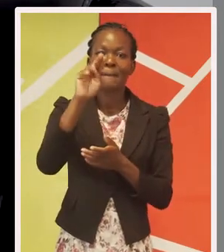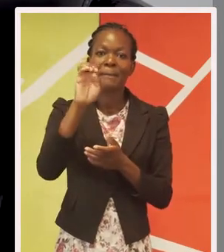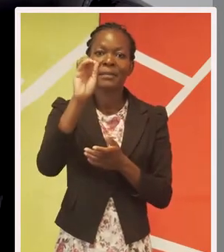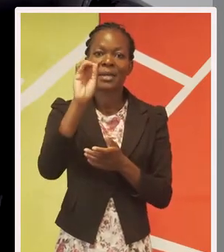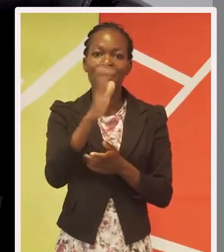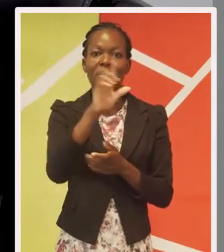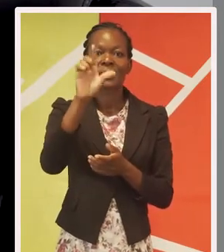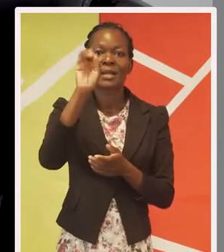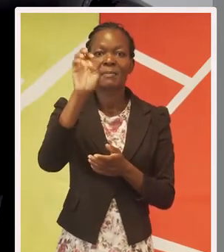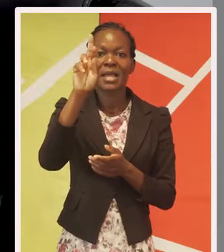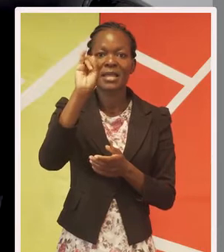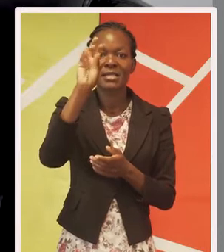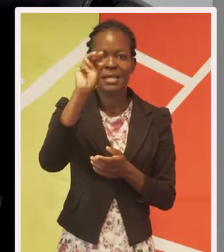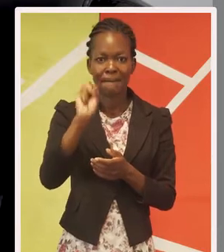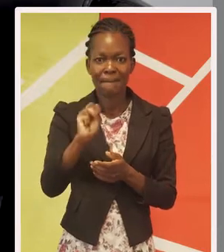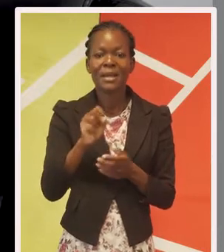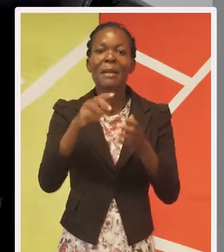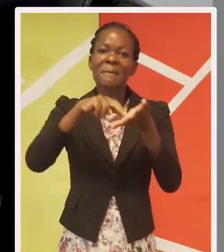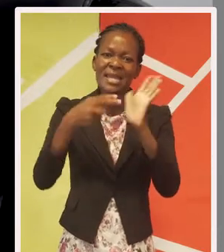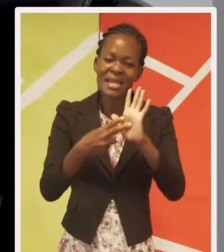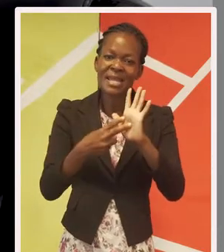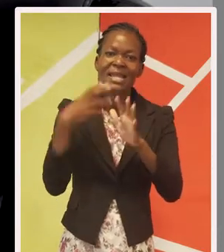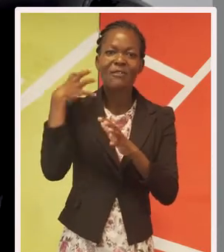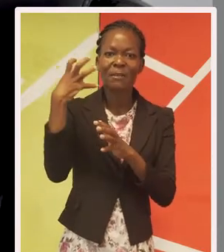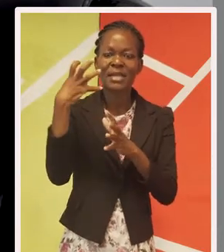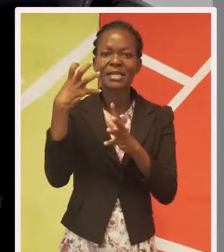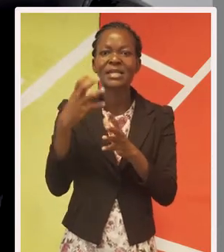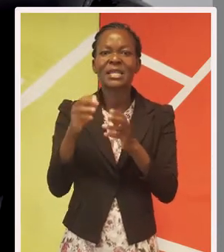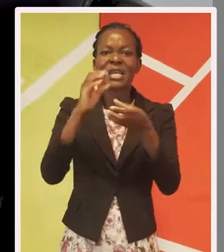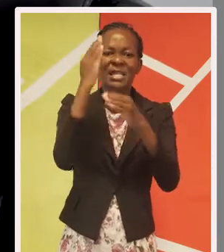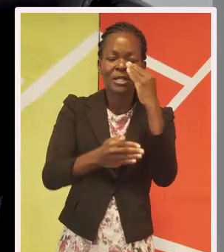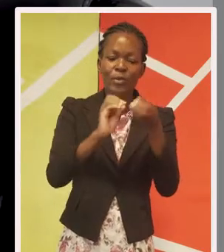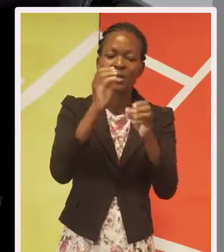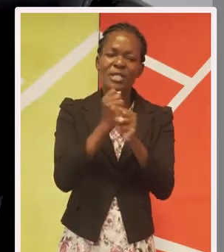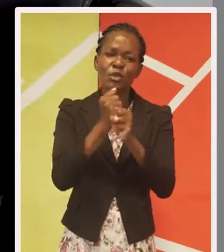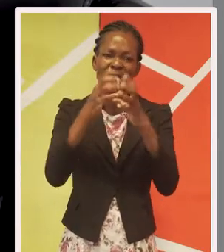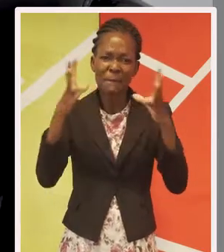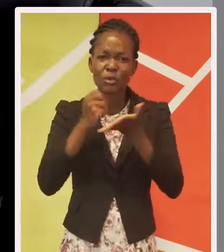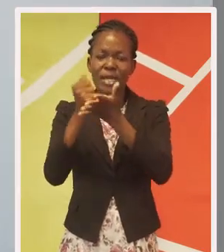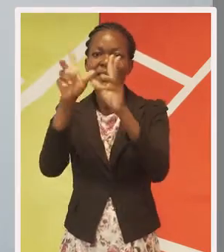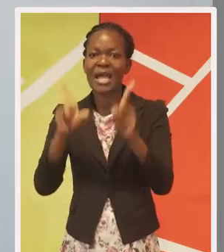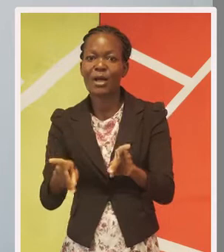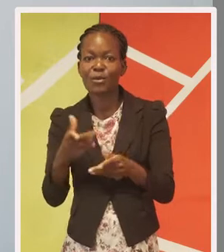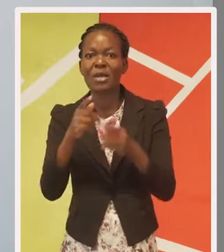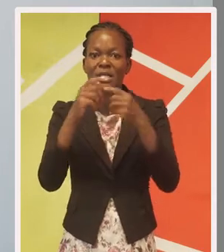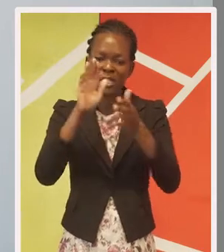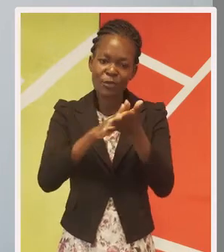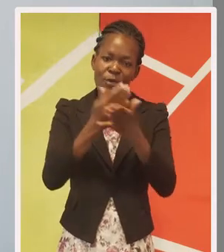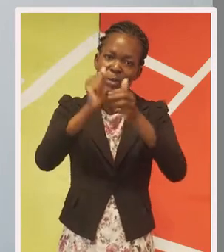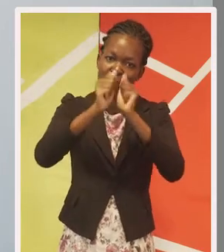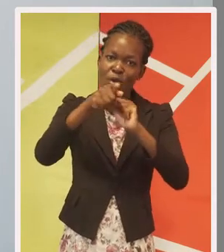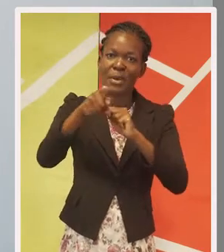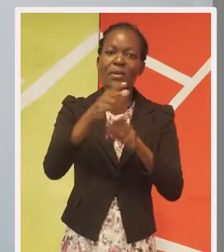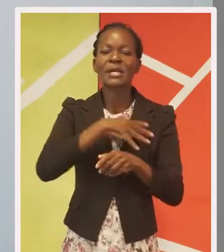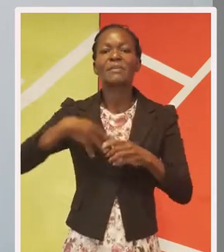in delivering public services, it leaves women to fill up the gap and increases their burden of unpaid care work. So these are the